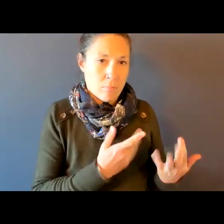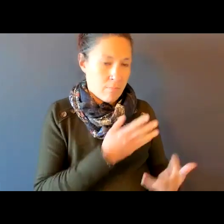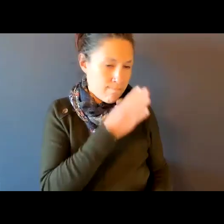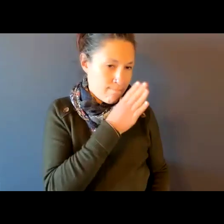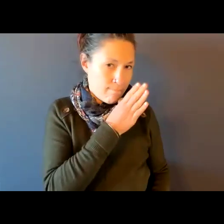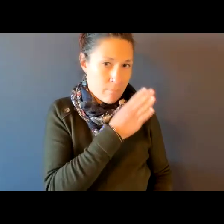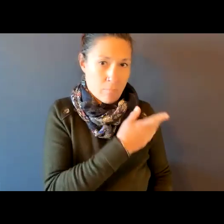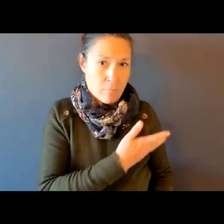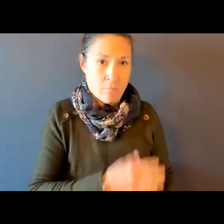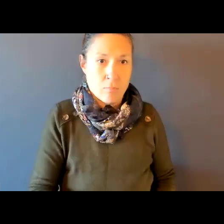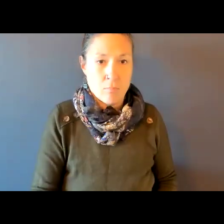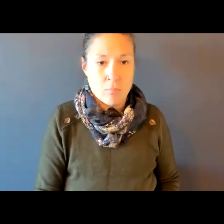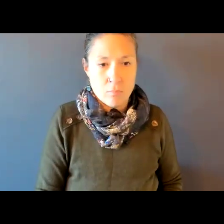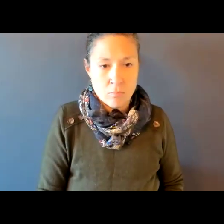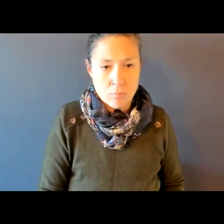Oh.